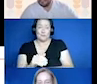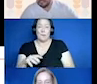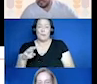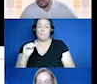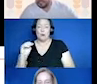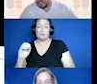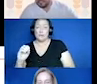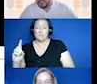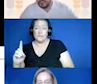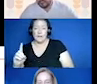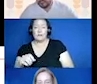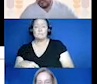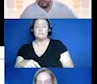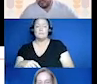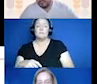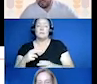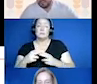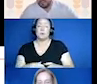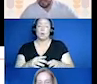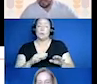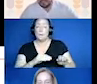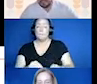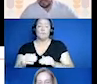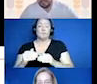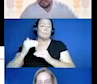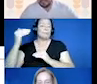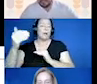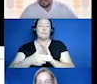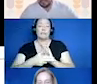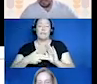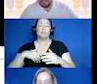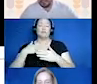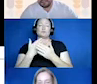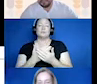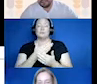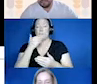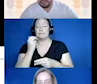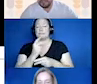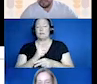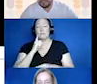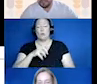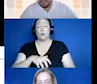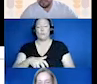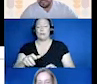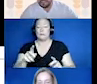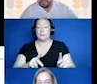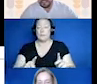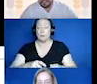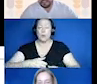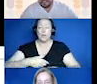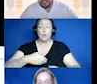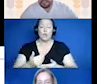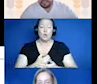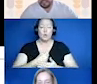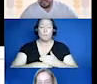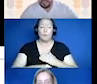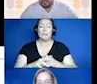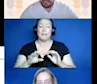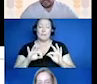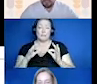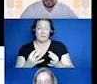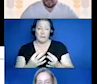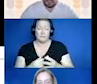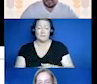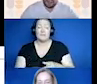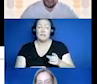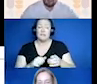Dimes. The training is called Moving Beyond Labels to Deliver the Best Care for Pregnant People, Newborns, and Their Families. This